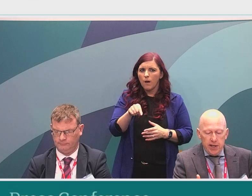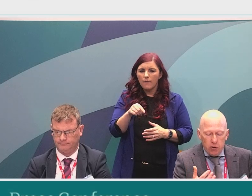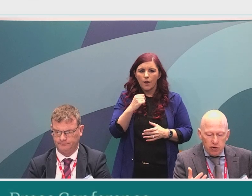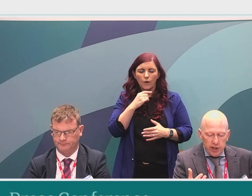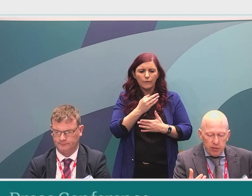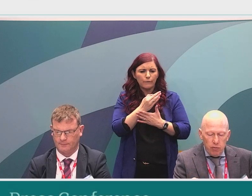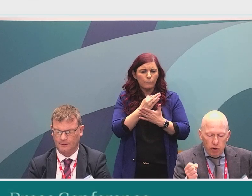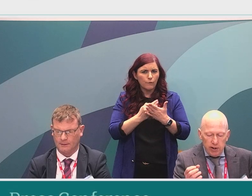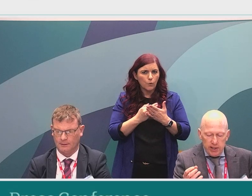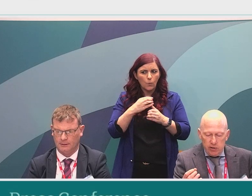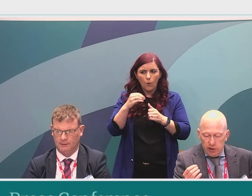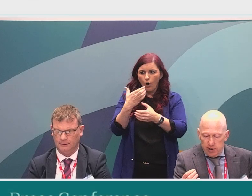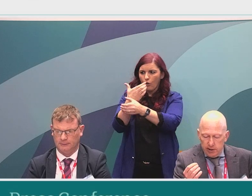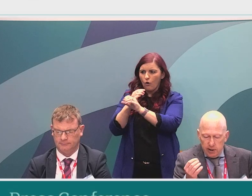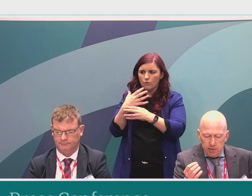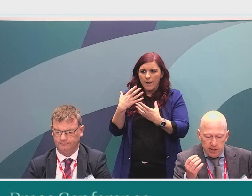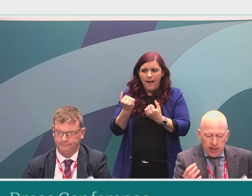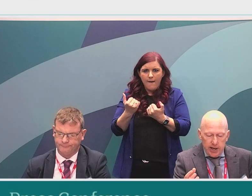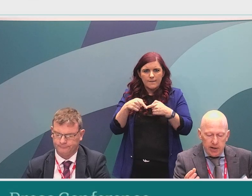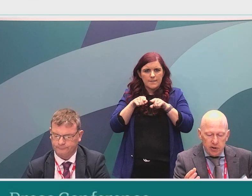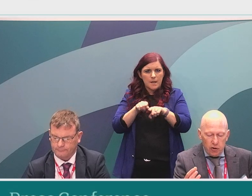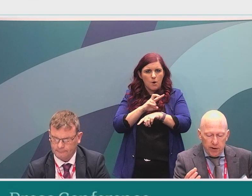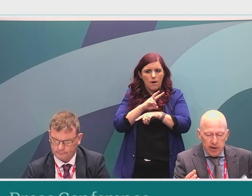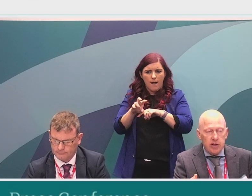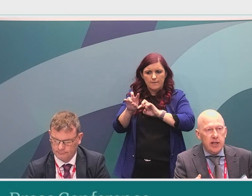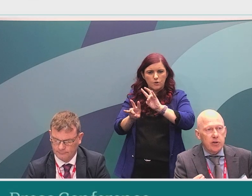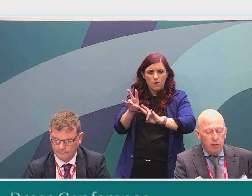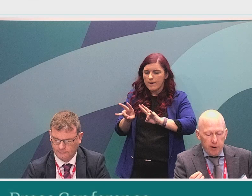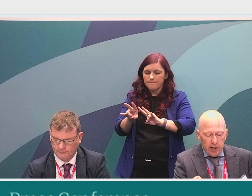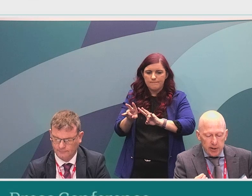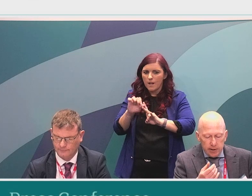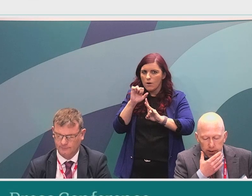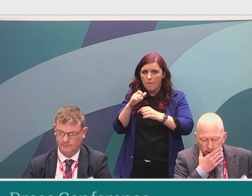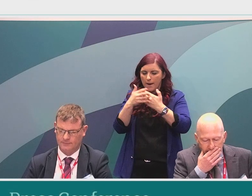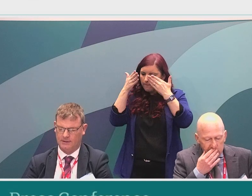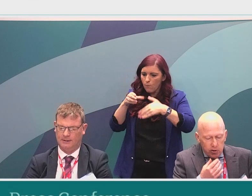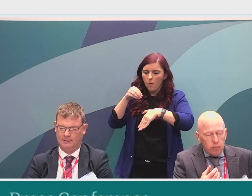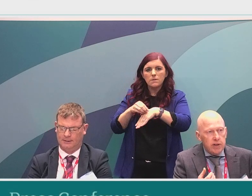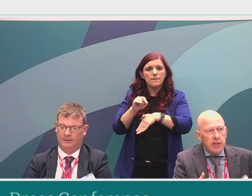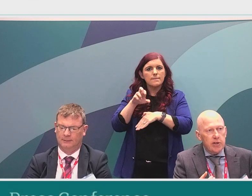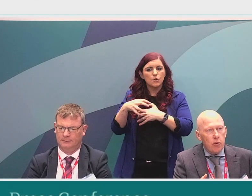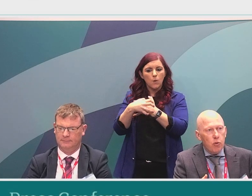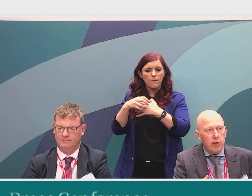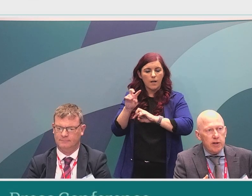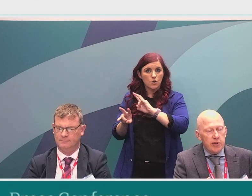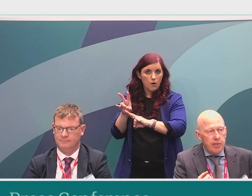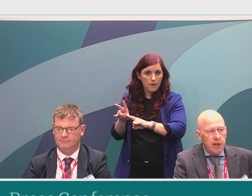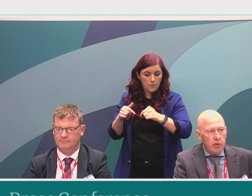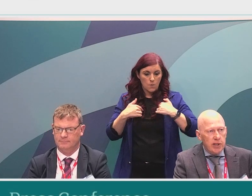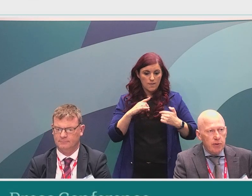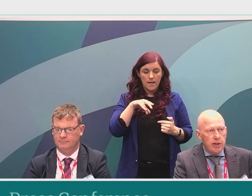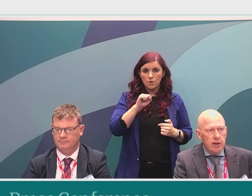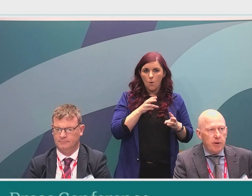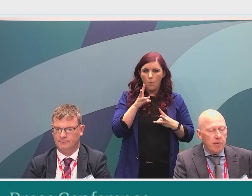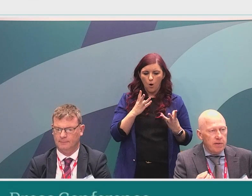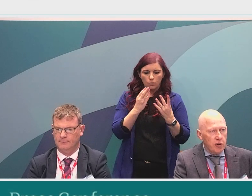any, countries run such a type of dedicated survey on sexual violence. So the CSO worked extremely closely